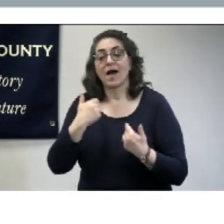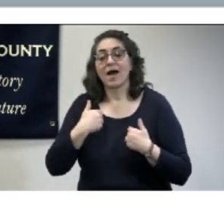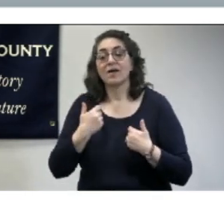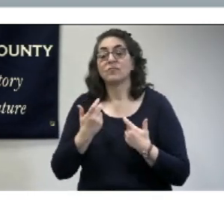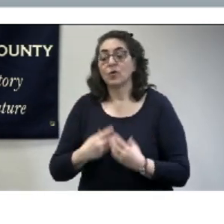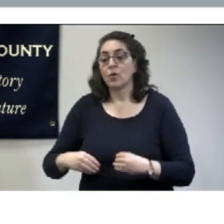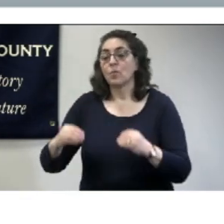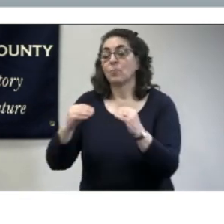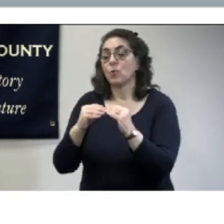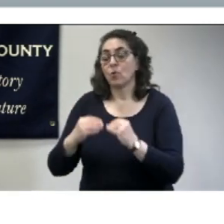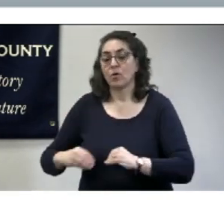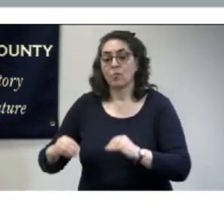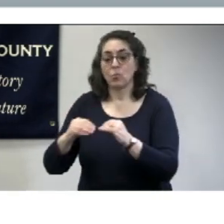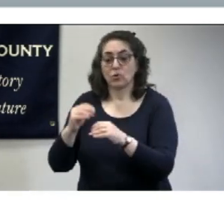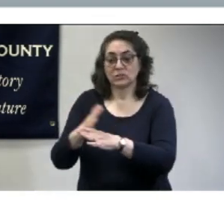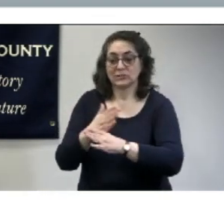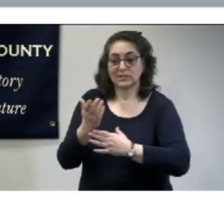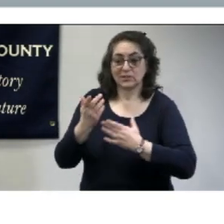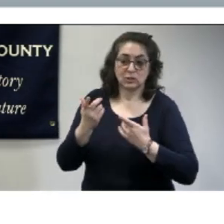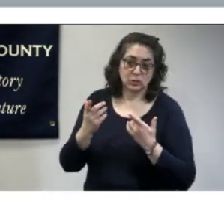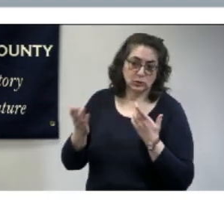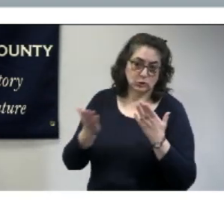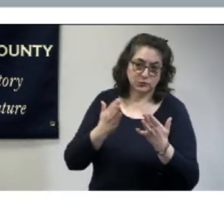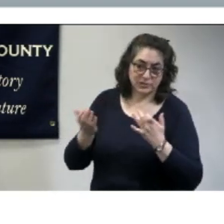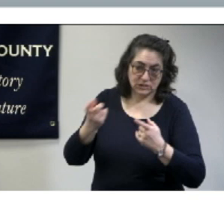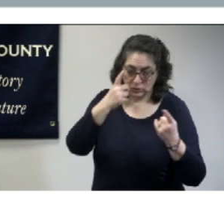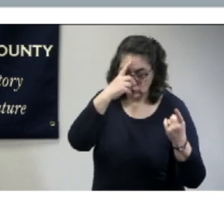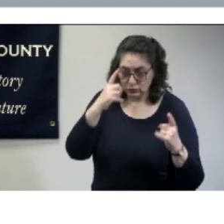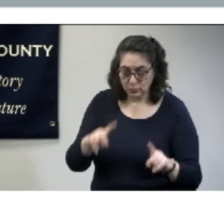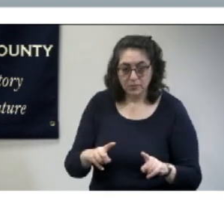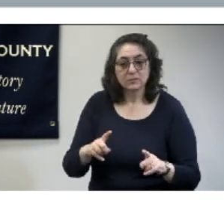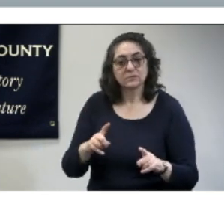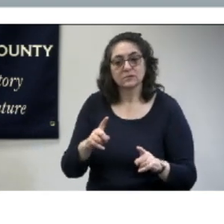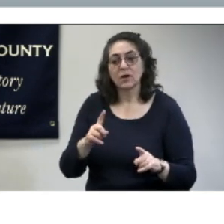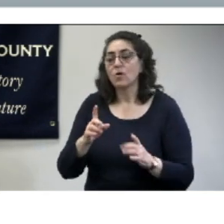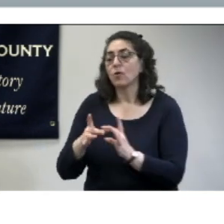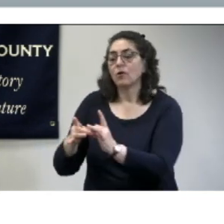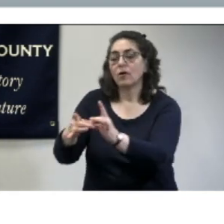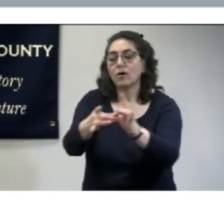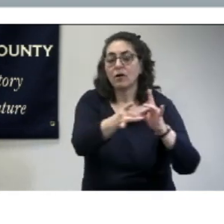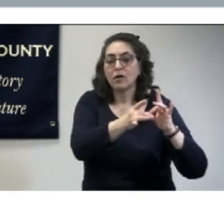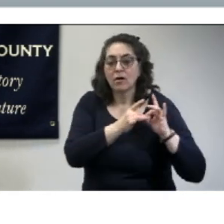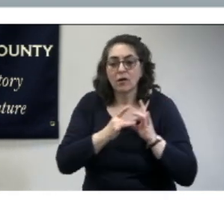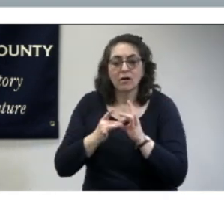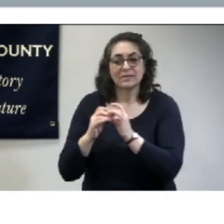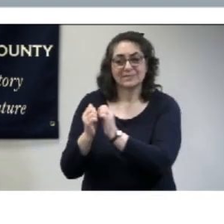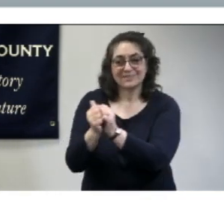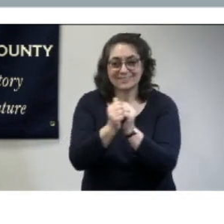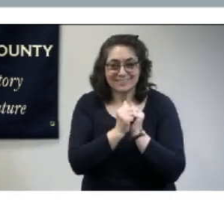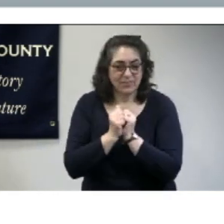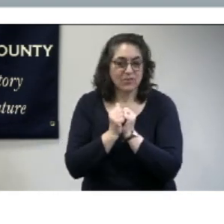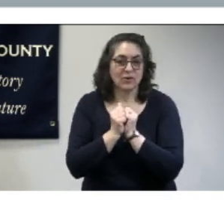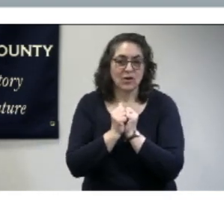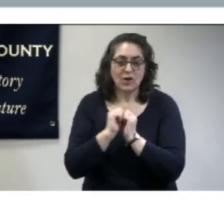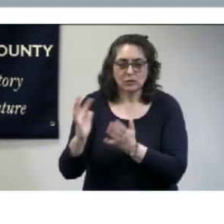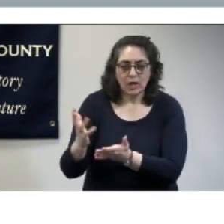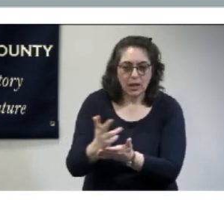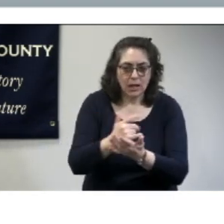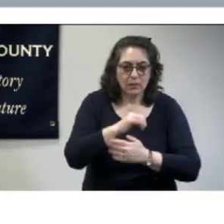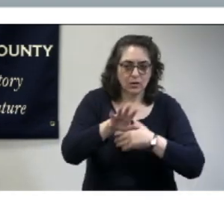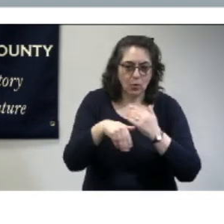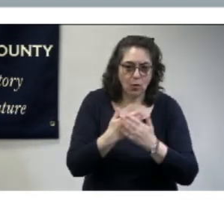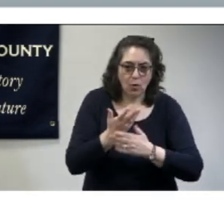services agreements so our municipalities can work with Clifton and in collecting this and reducing the waste